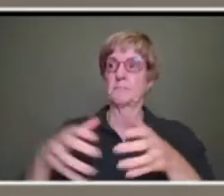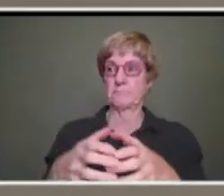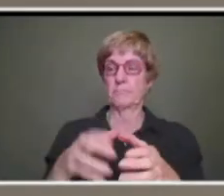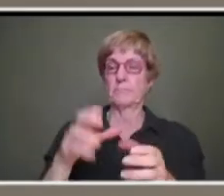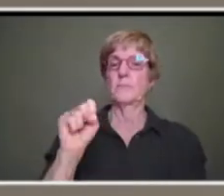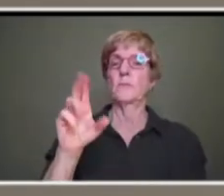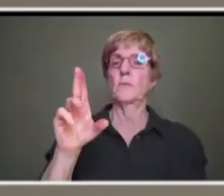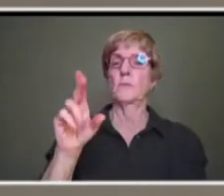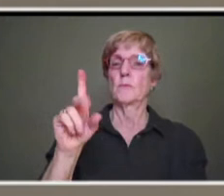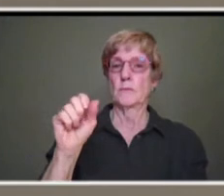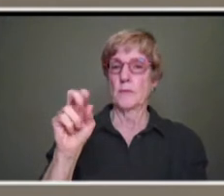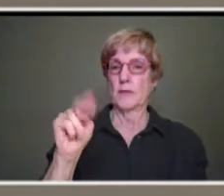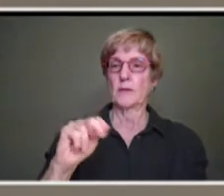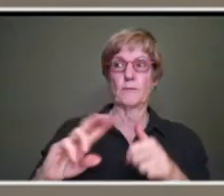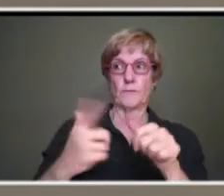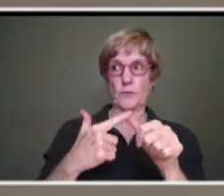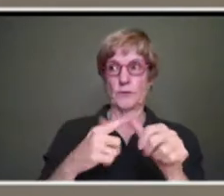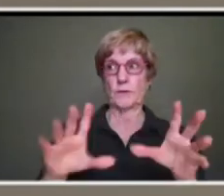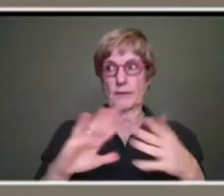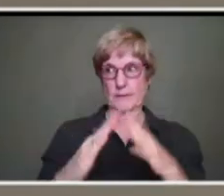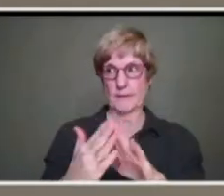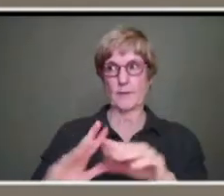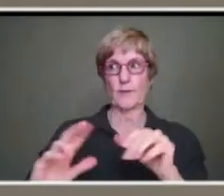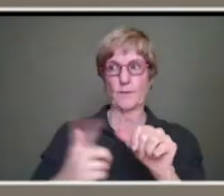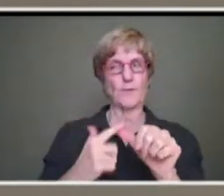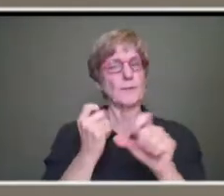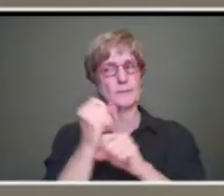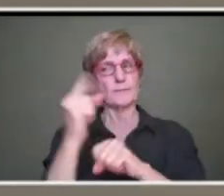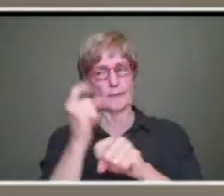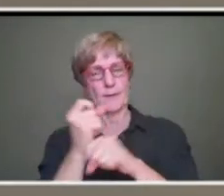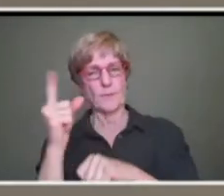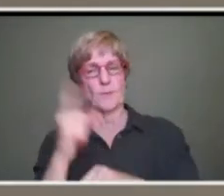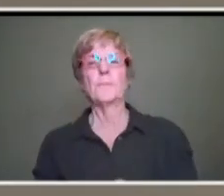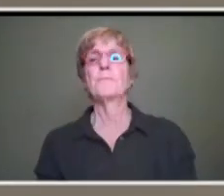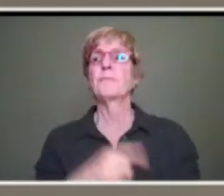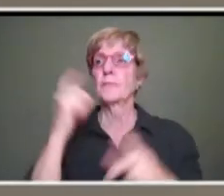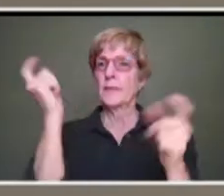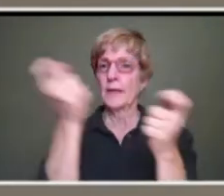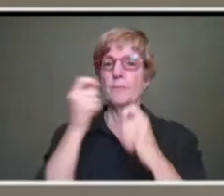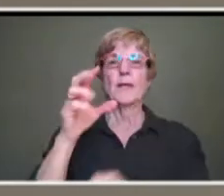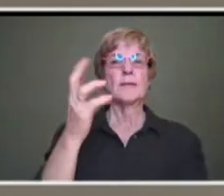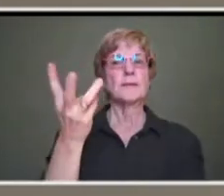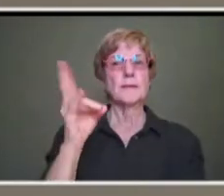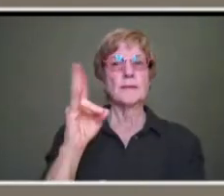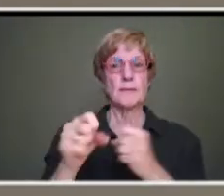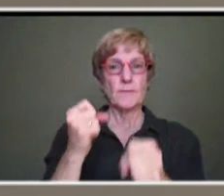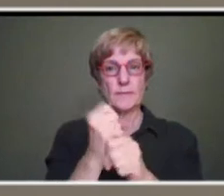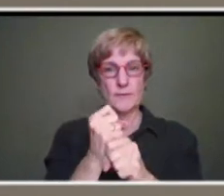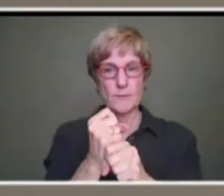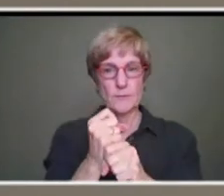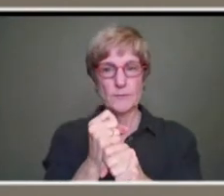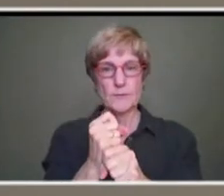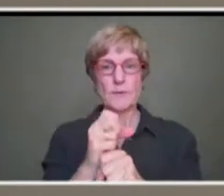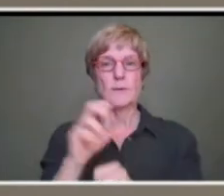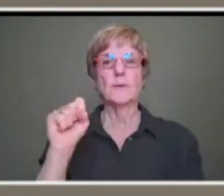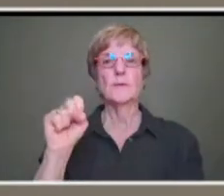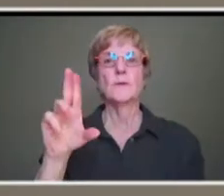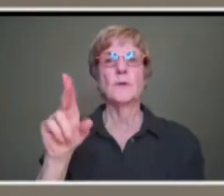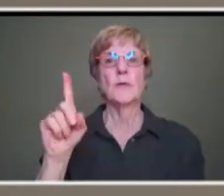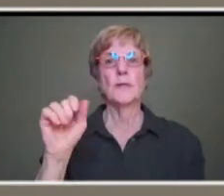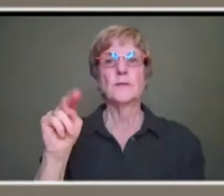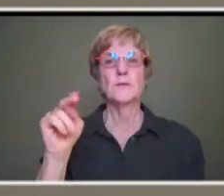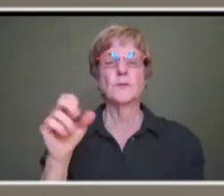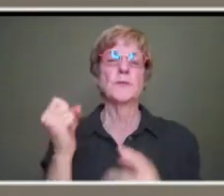in our city so it'll be their first annual celebrated 67 years of Sudan's Independence